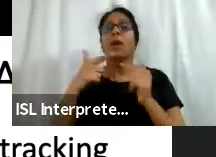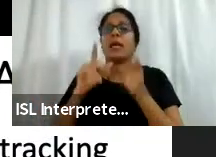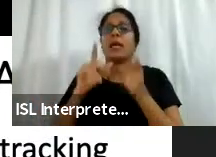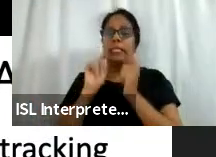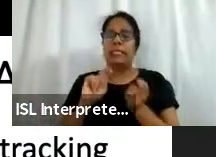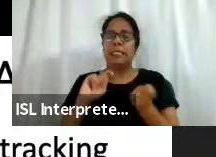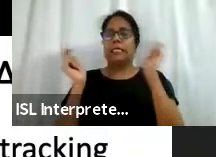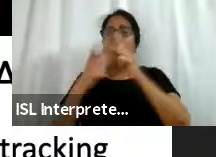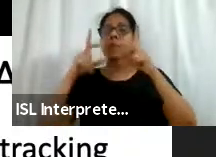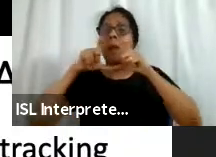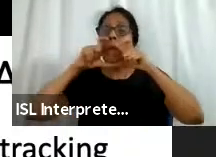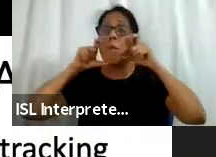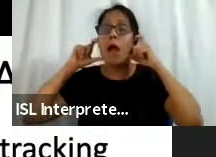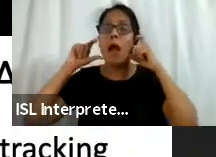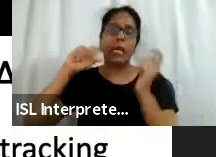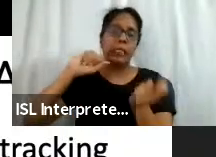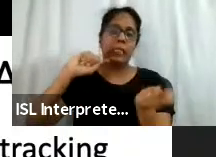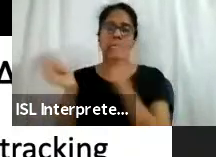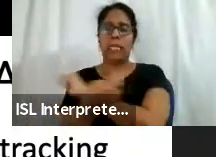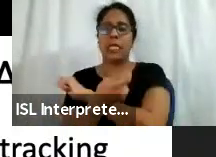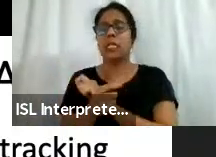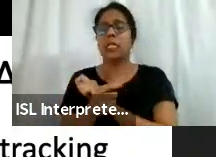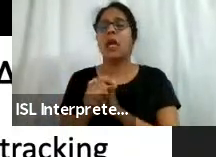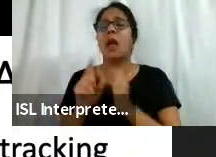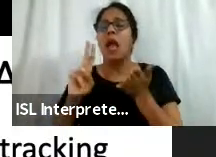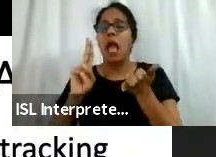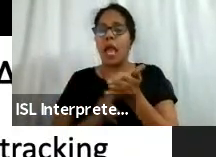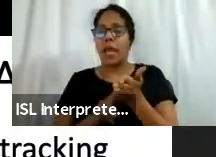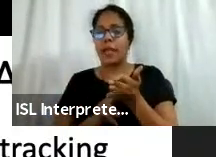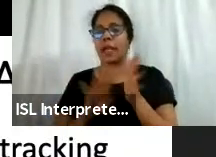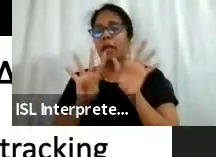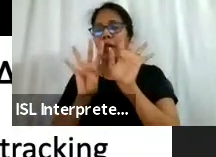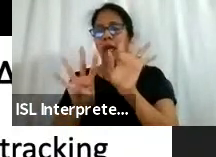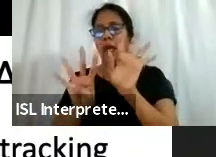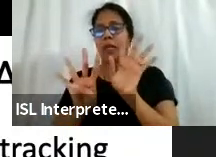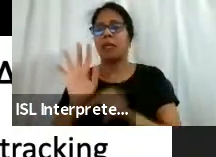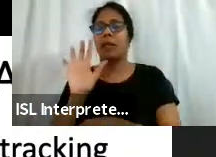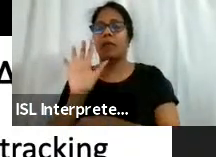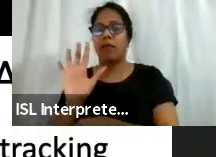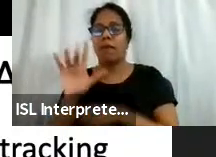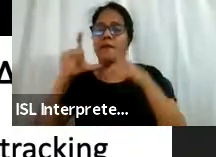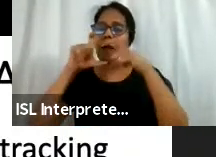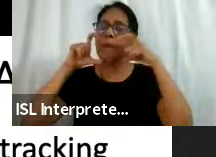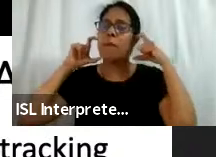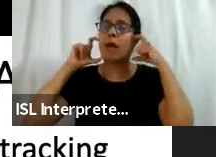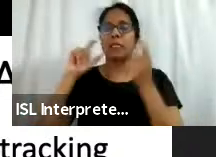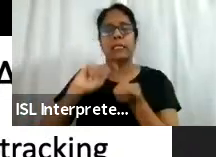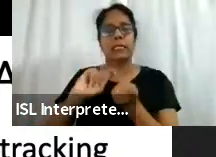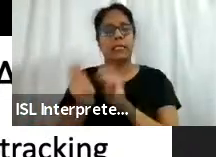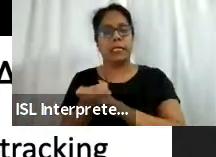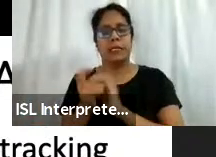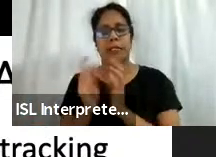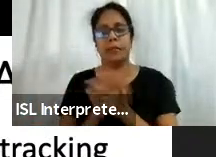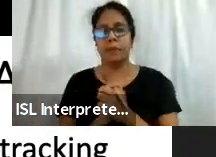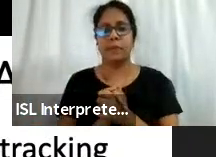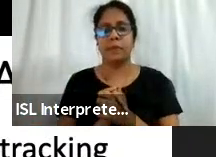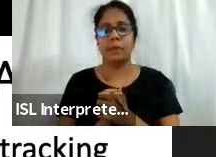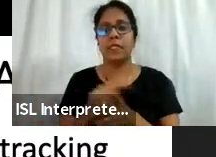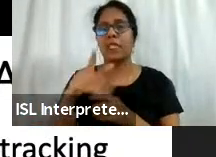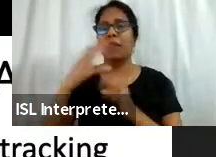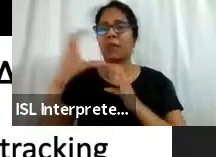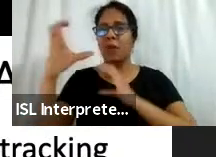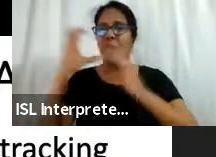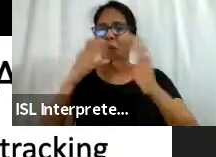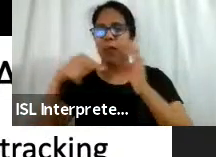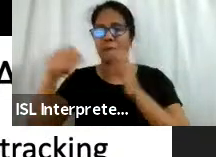mask. This is for the protection of your caregiver. Then how do we discard these masks? So for discarding,